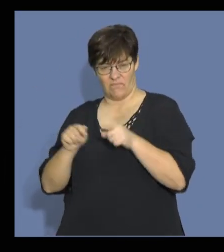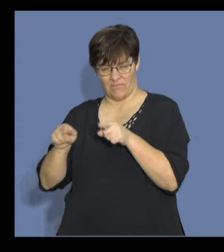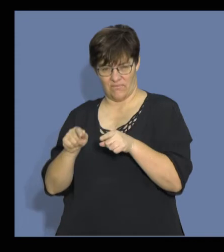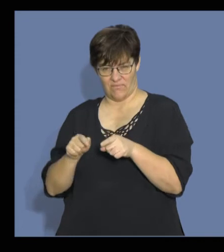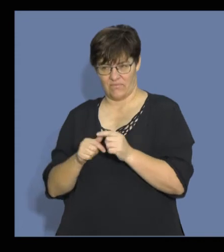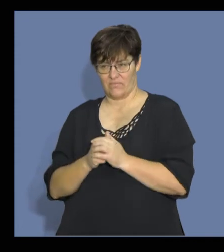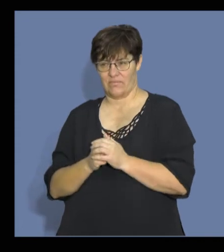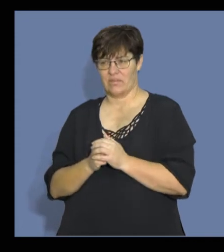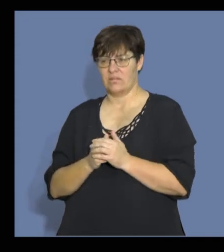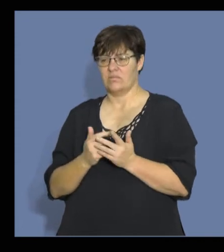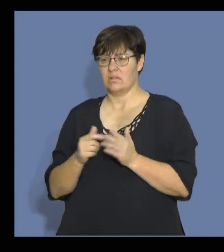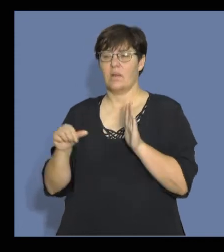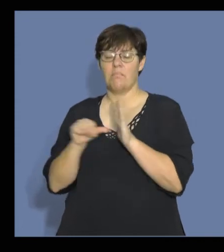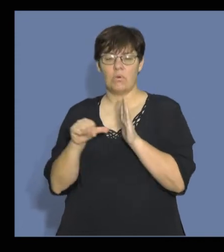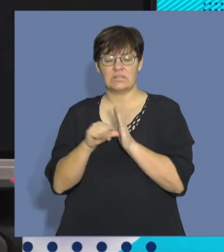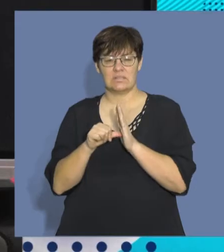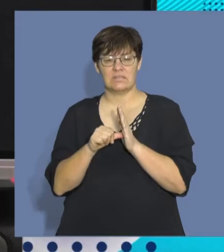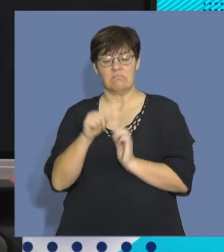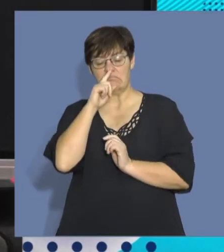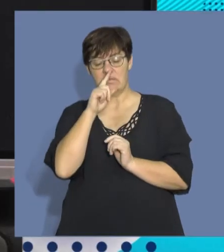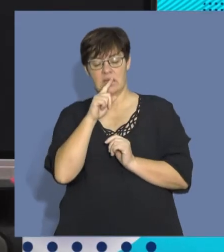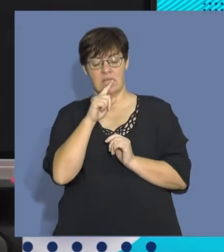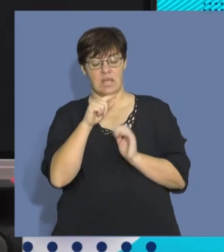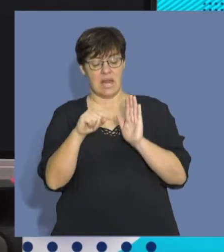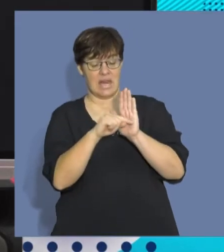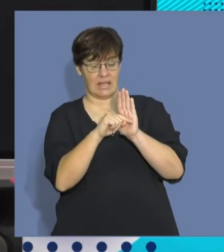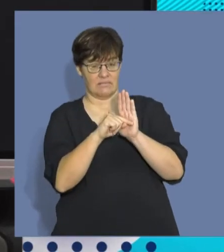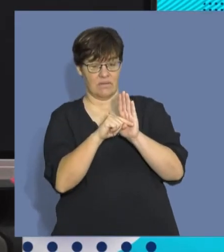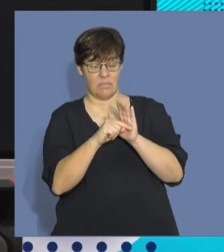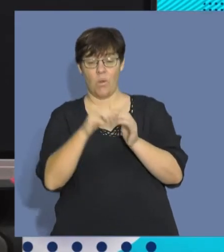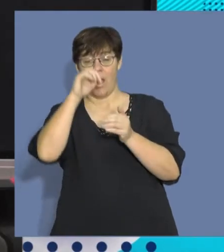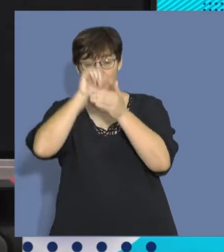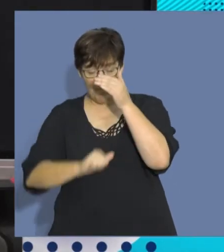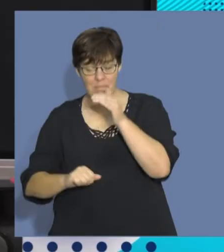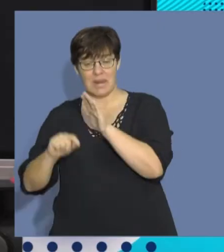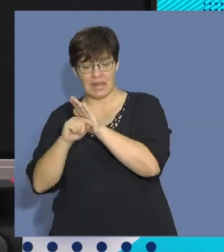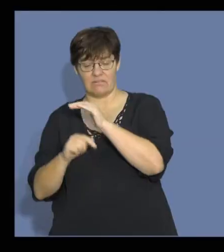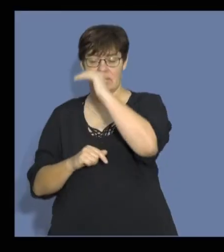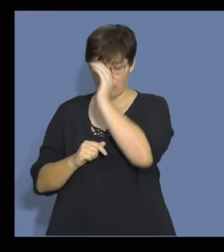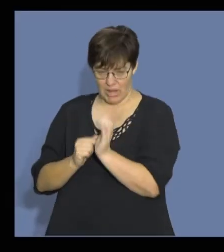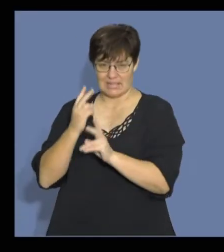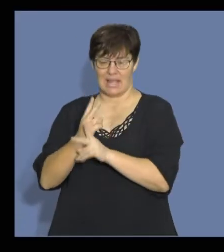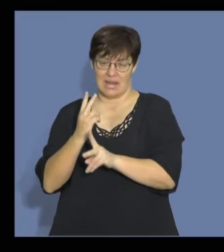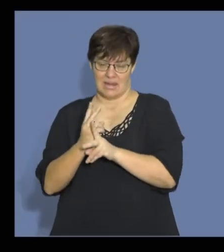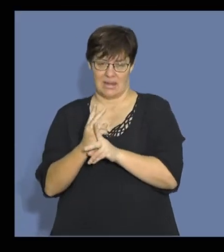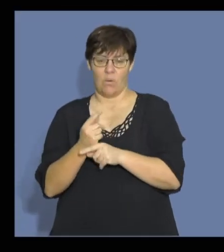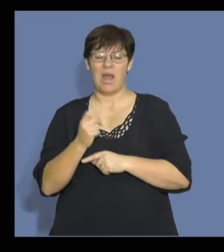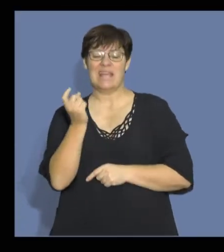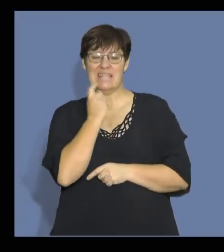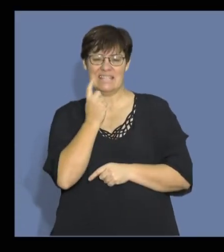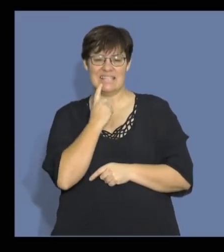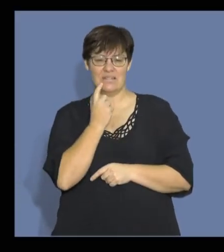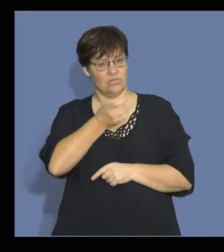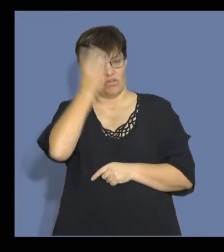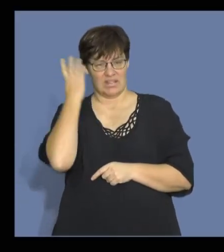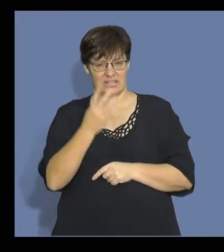grade 8 and 9, it was important that when I subtracted a negative number, I put that in brackets, because it's too easy